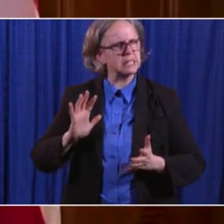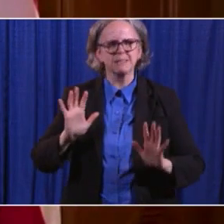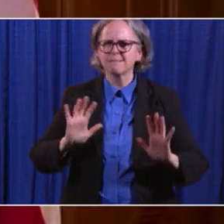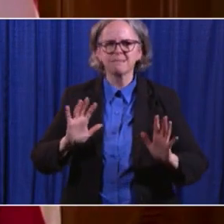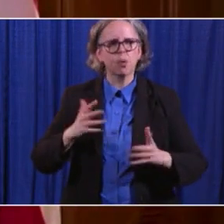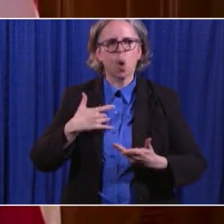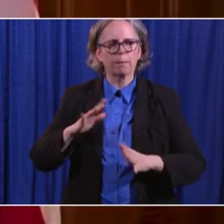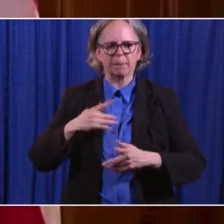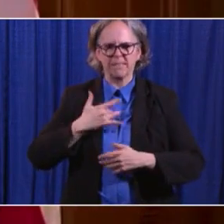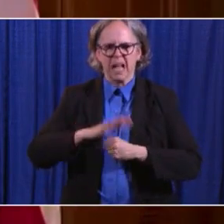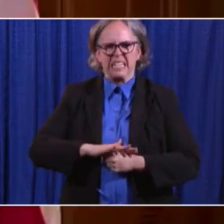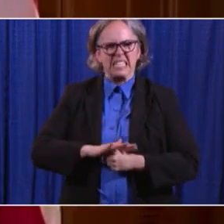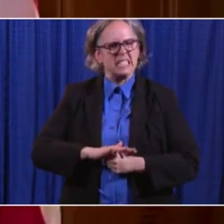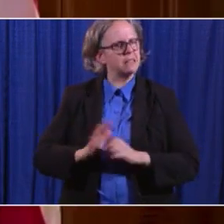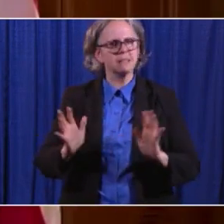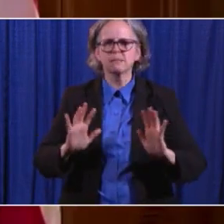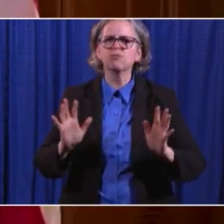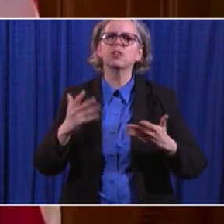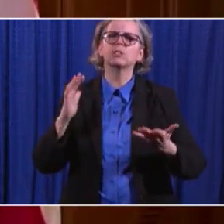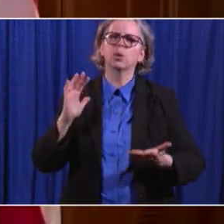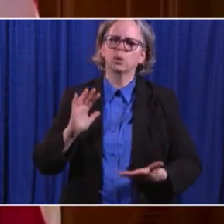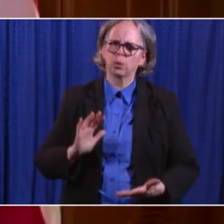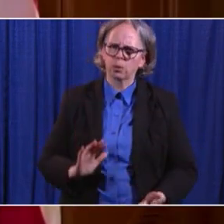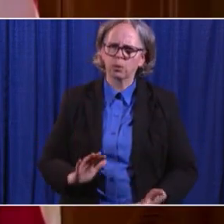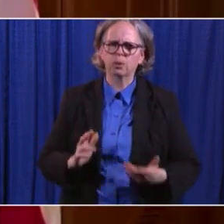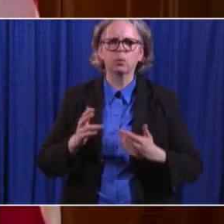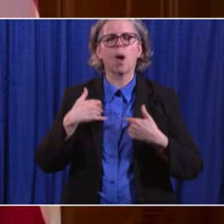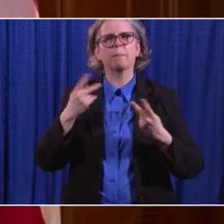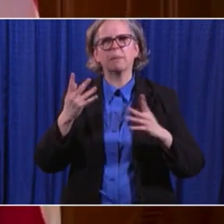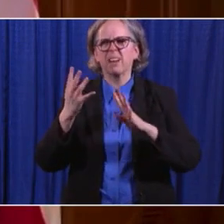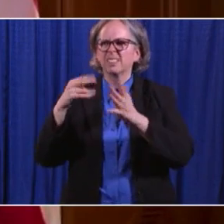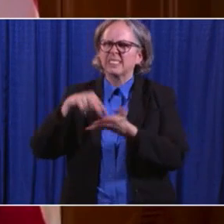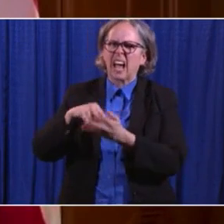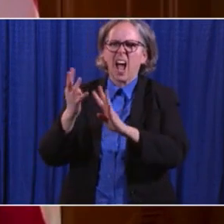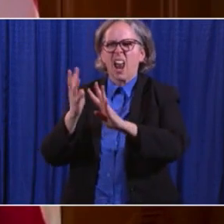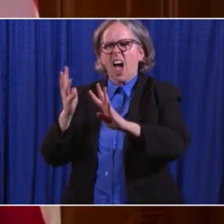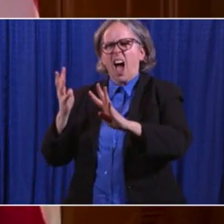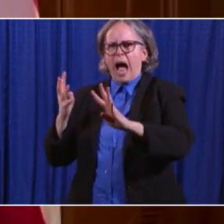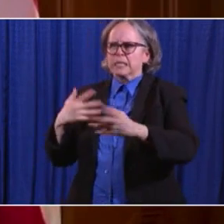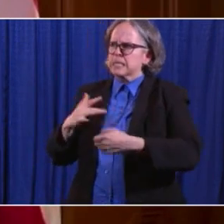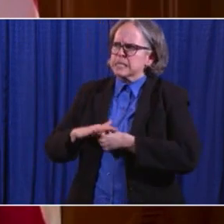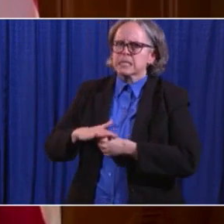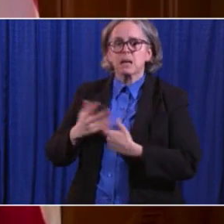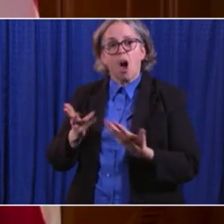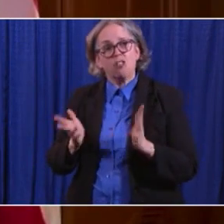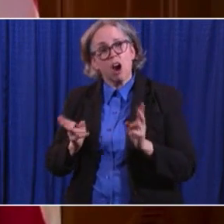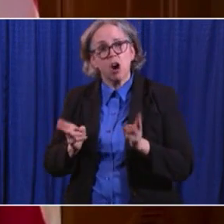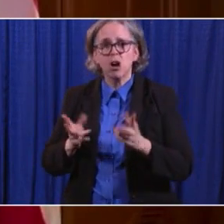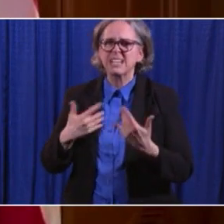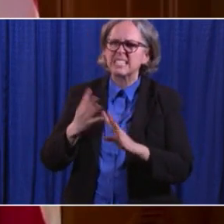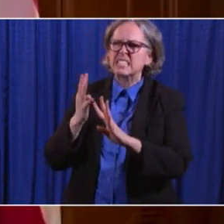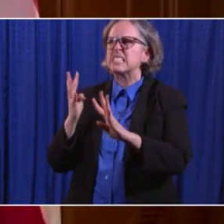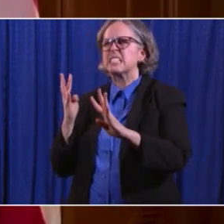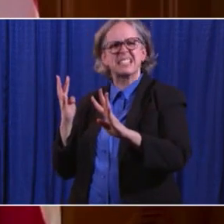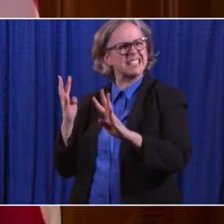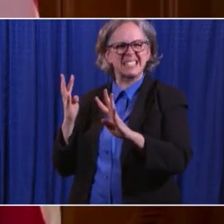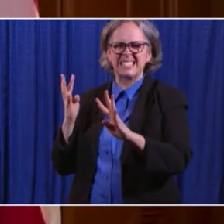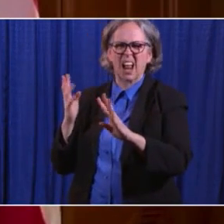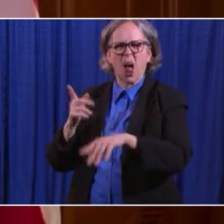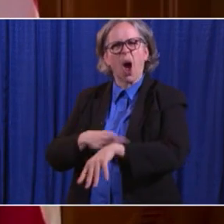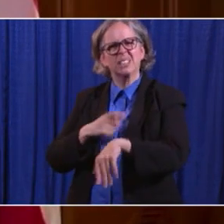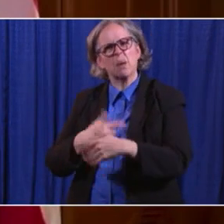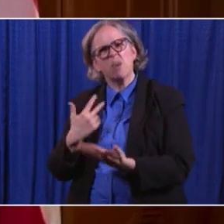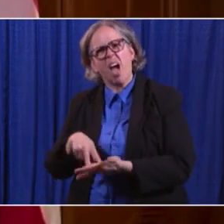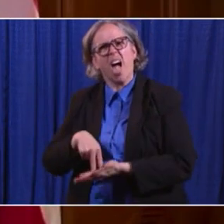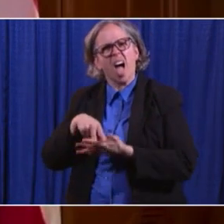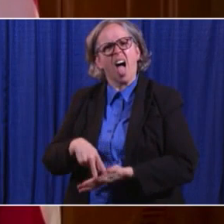waiting a long period of time. We've seen that in other places, and we do not want to do that. I think that while